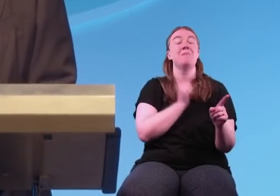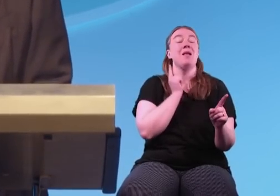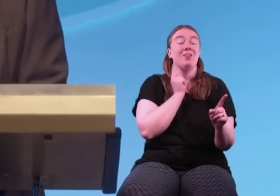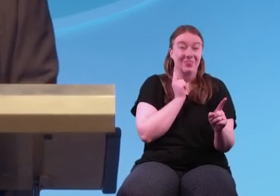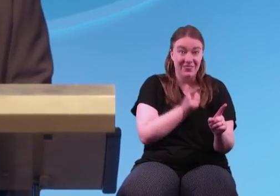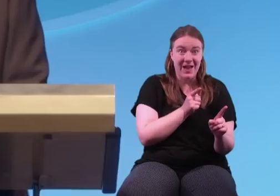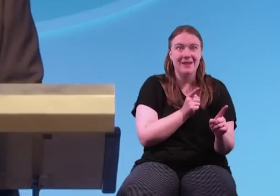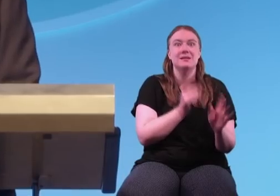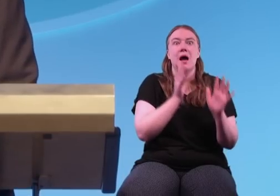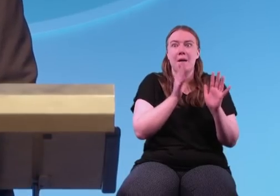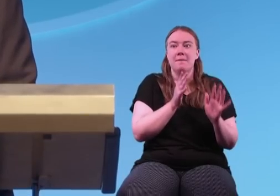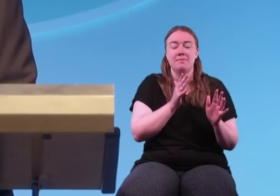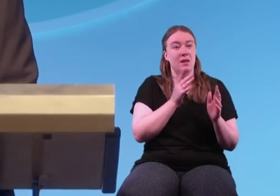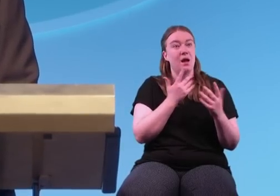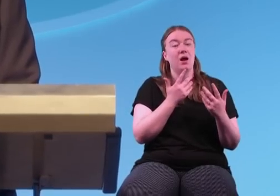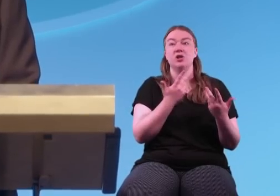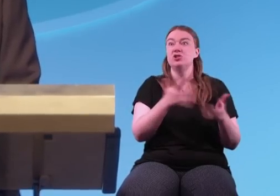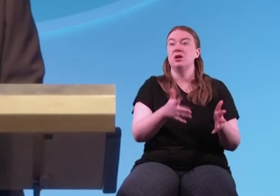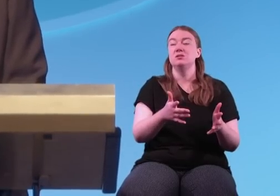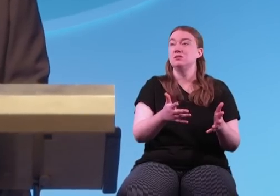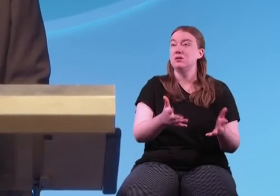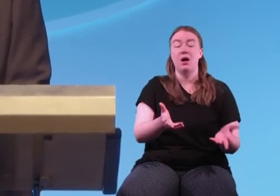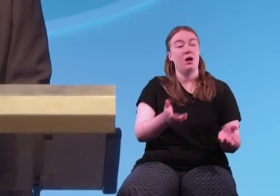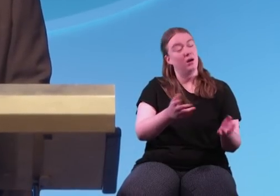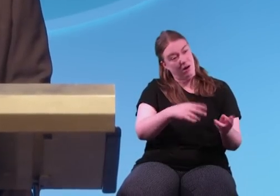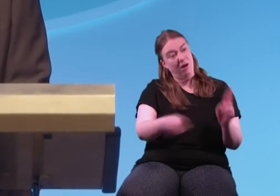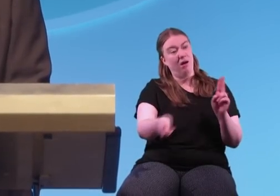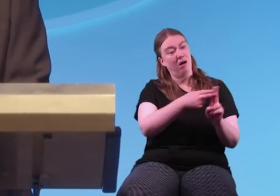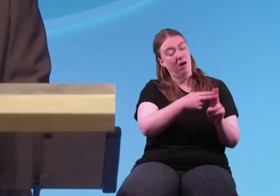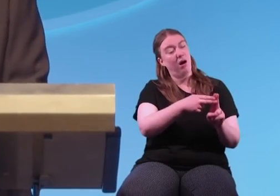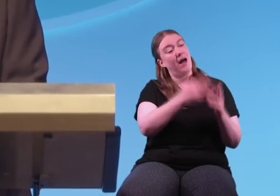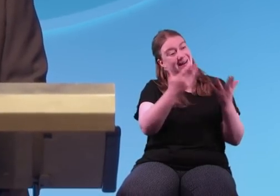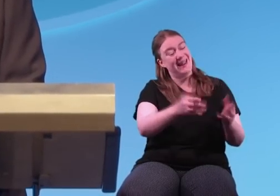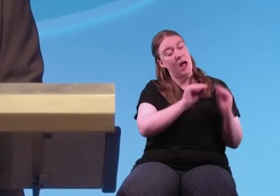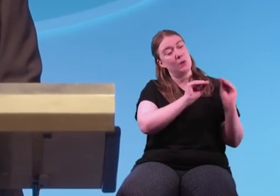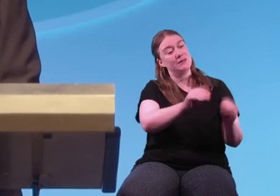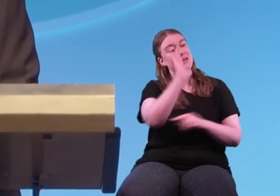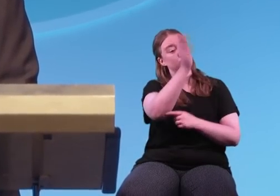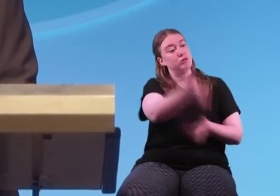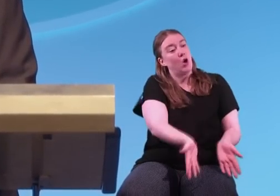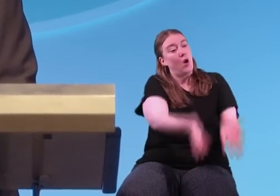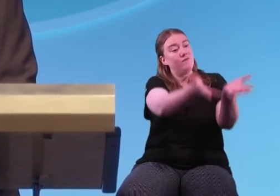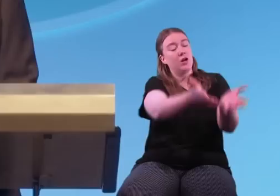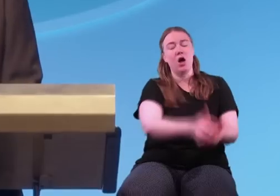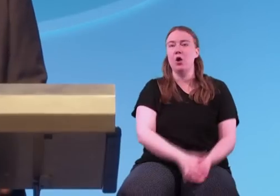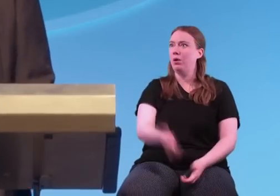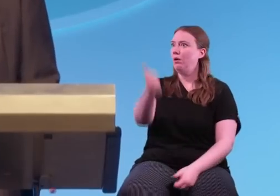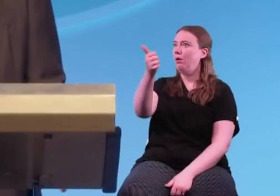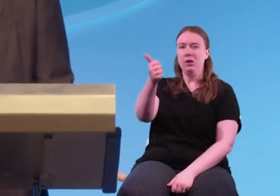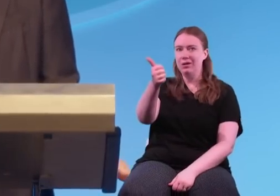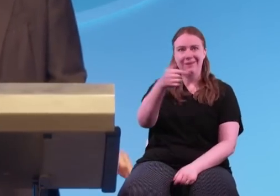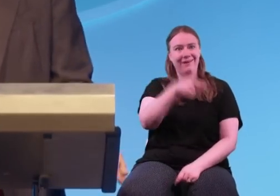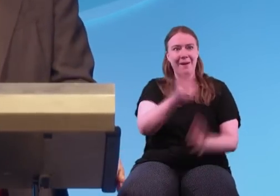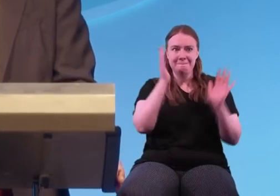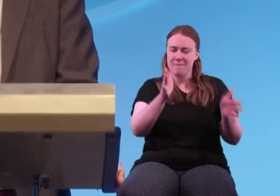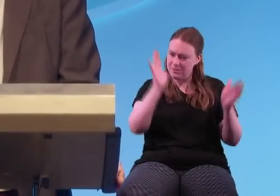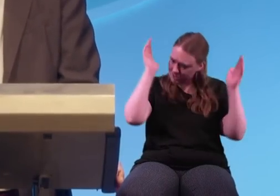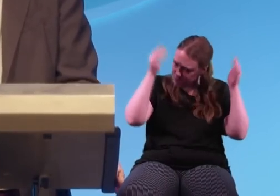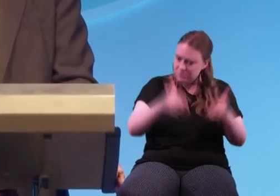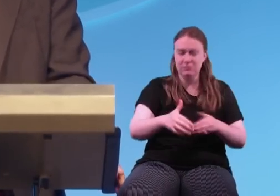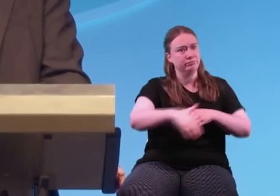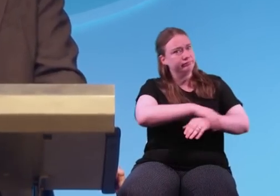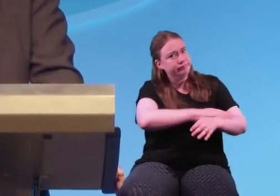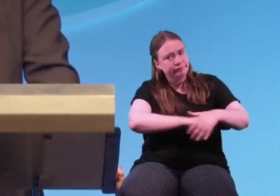personally cultivated. Sovereignly disposed and personally cultivated. We know, at least I